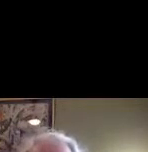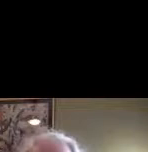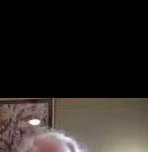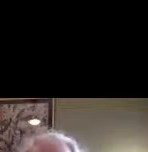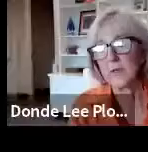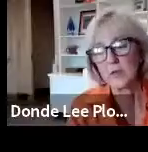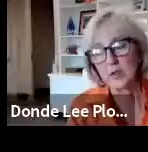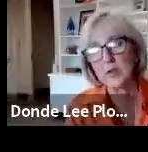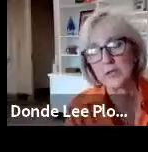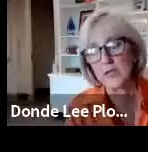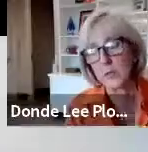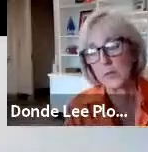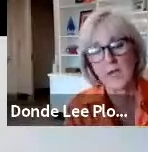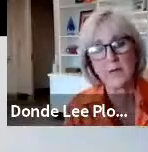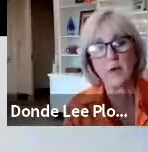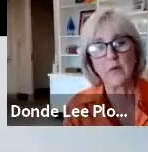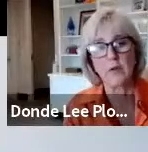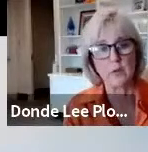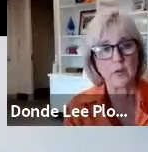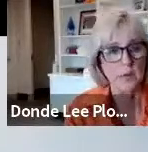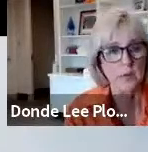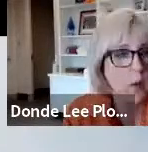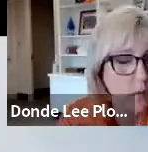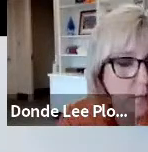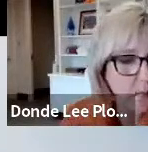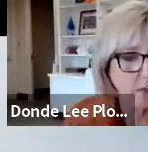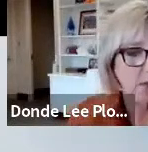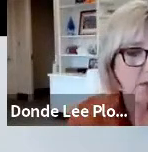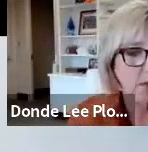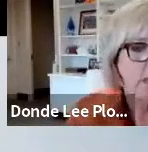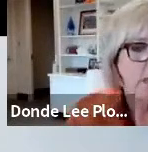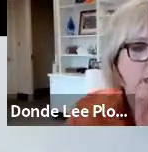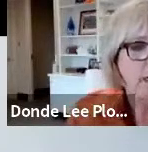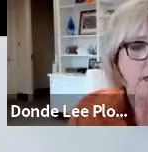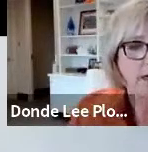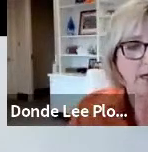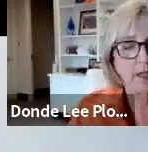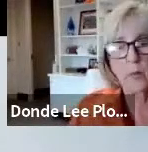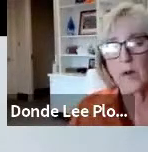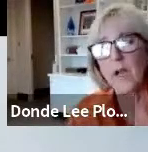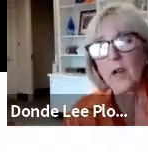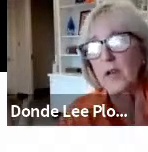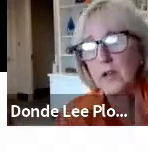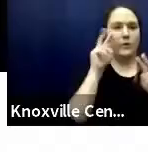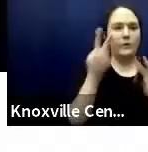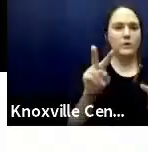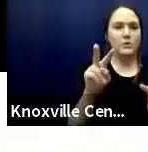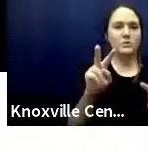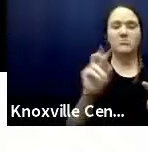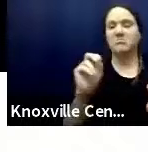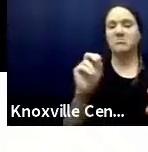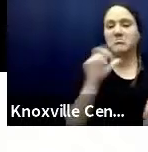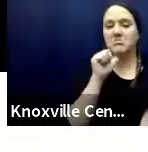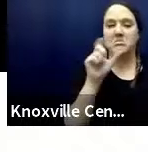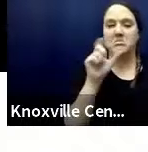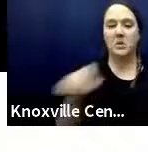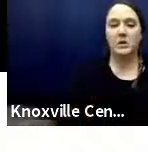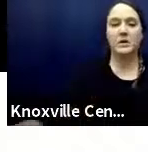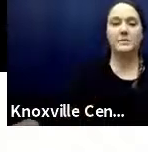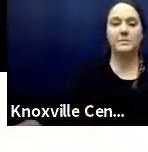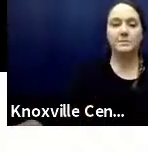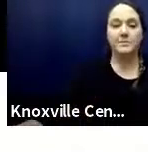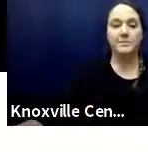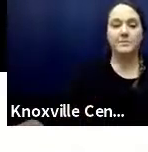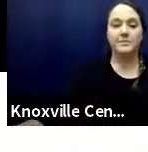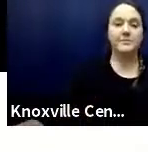short. I'm gonna give you two sets of numbers. I have no visuals. Oh, you know what? I don't need those. We can look